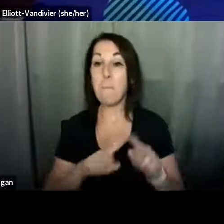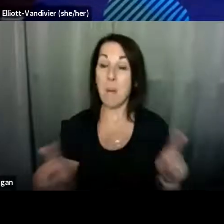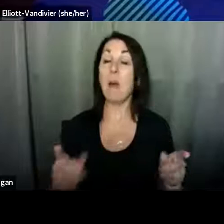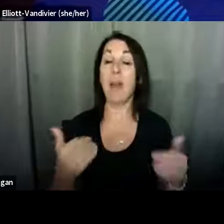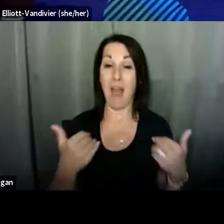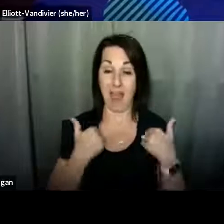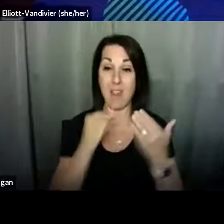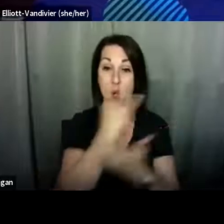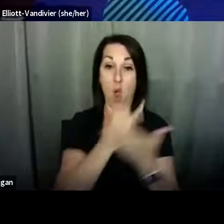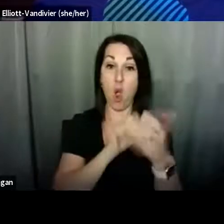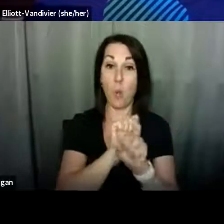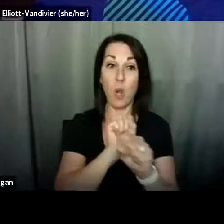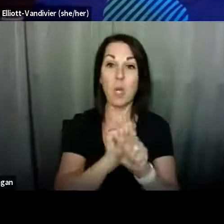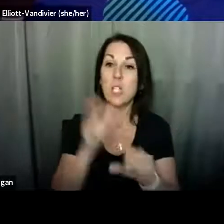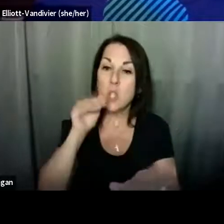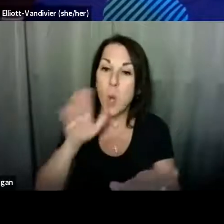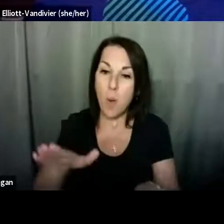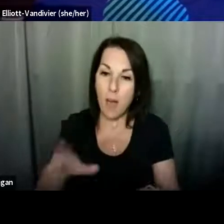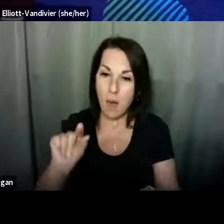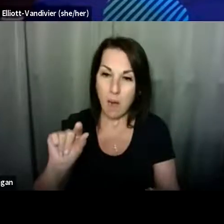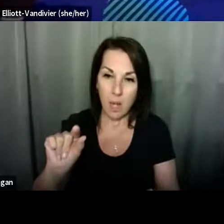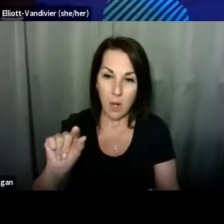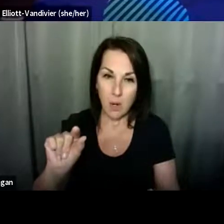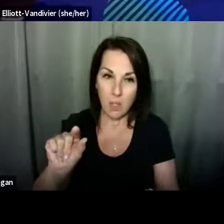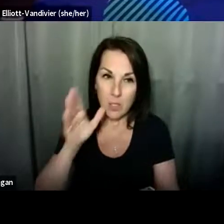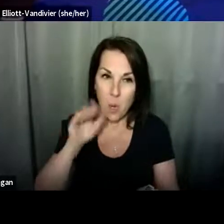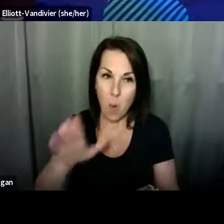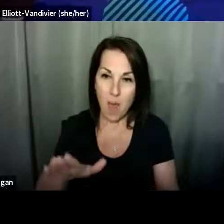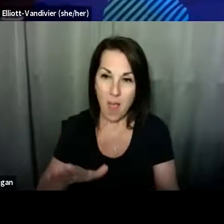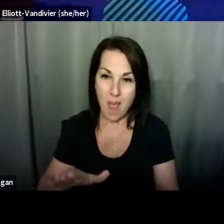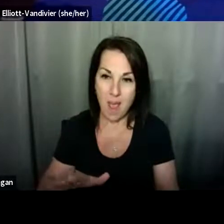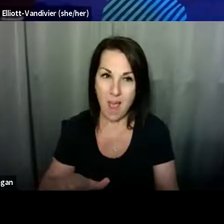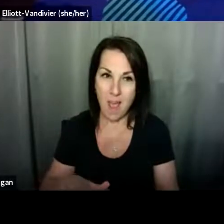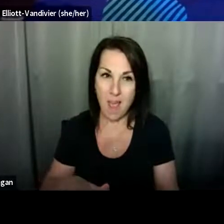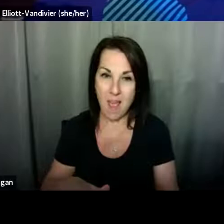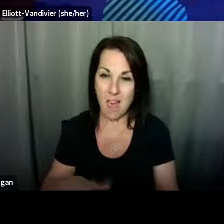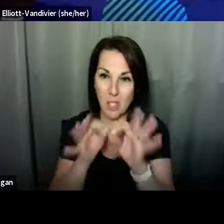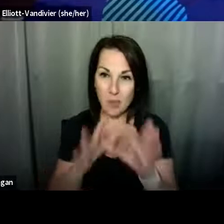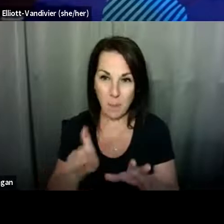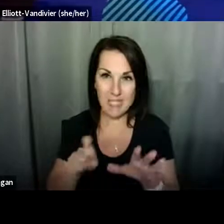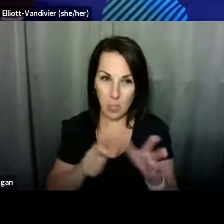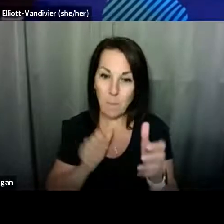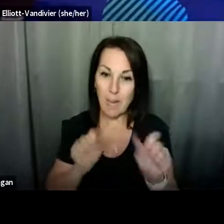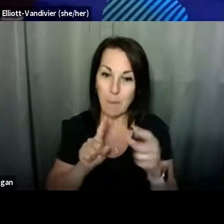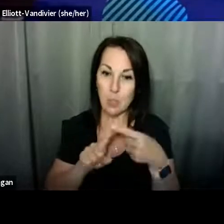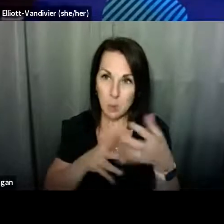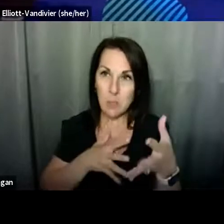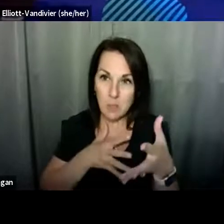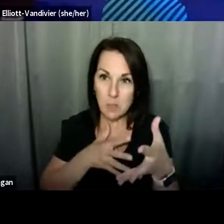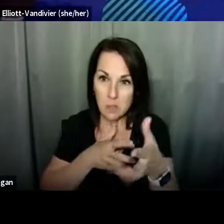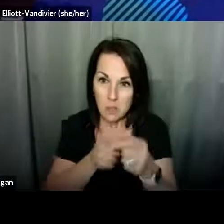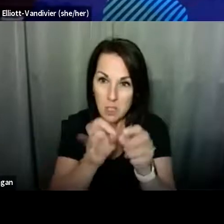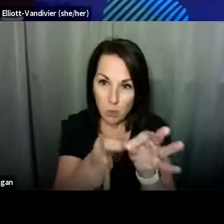the artwork around. Slow down just a little. Slow yeah, down just a little. Slow down. Interpreters have to be able to